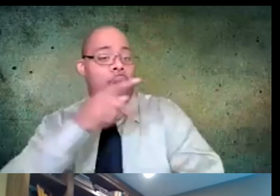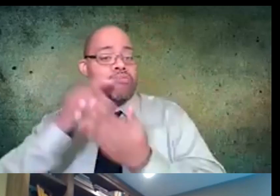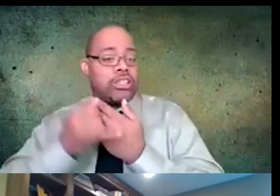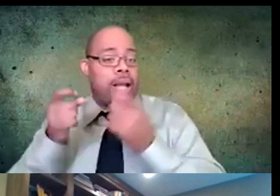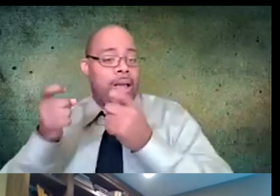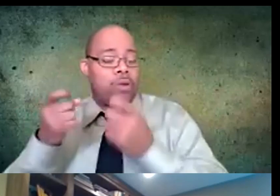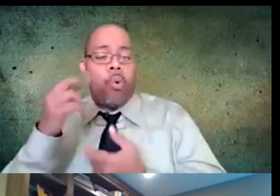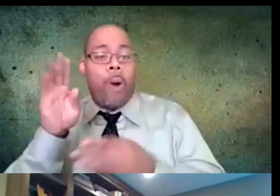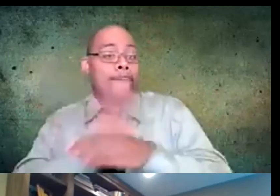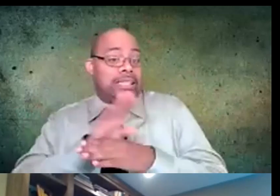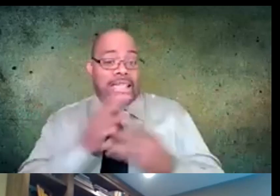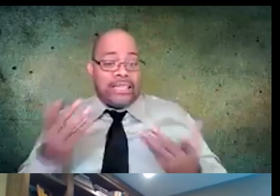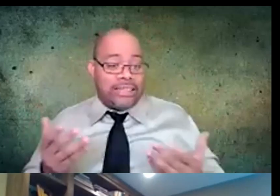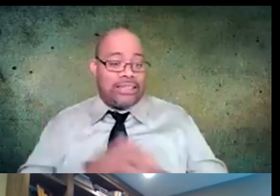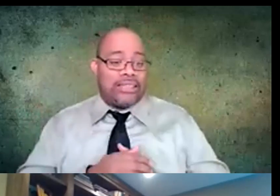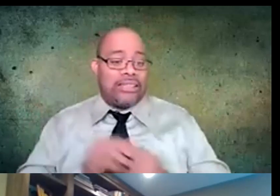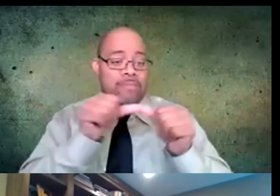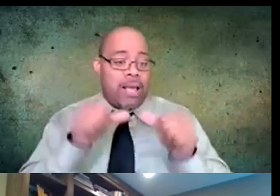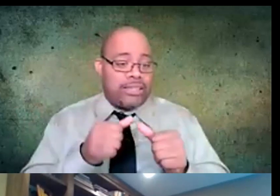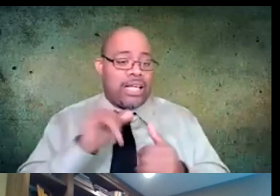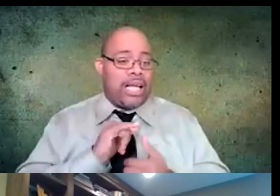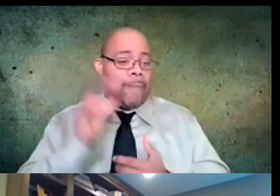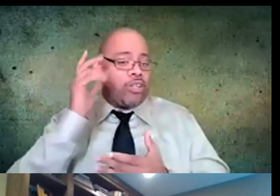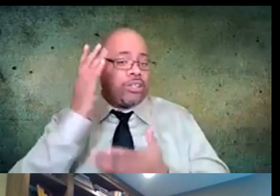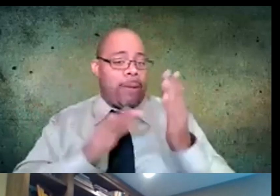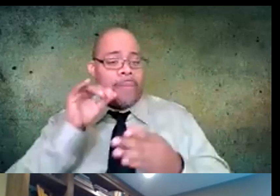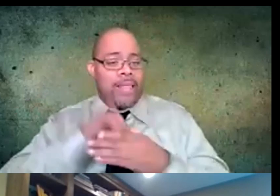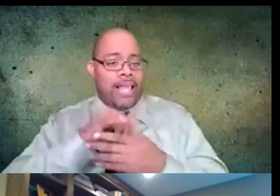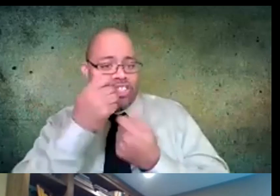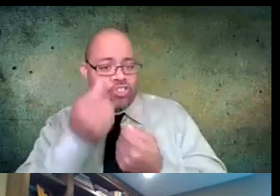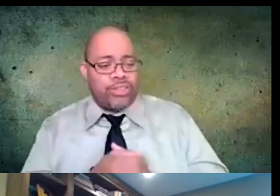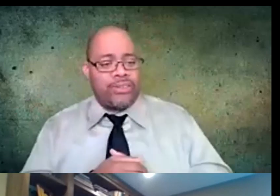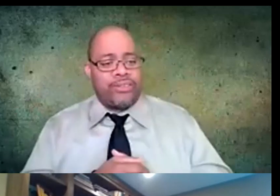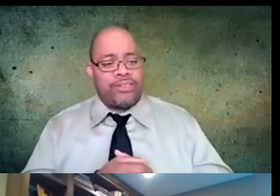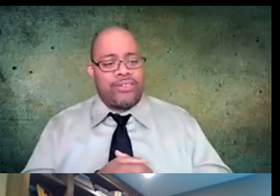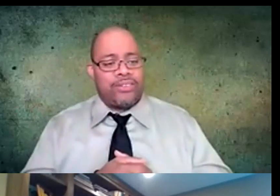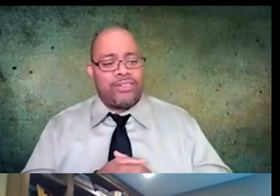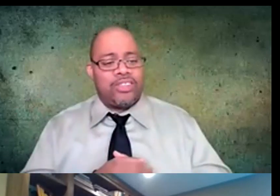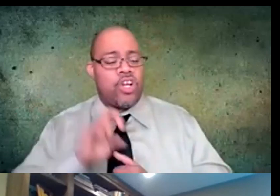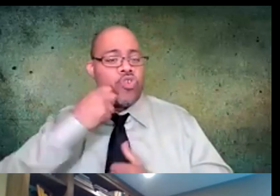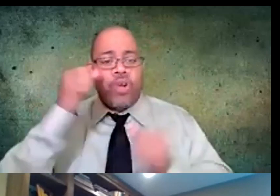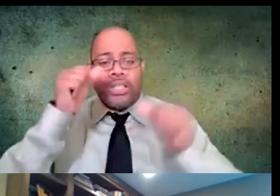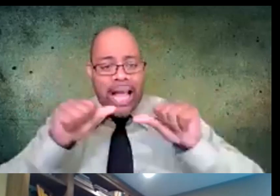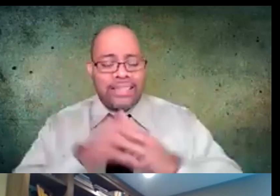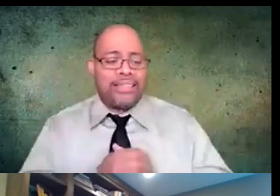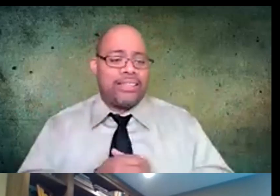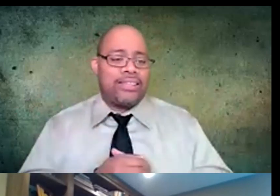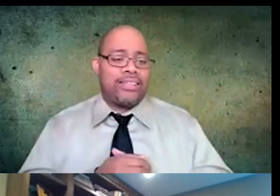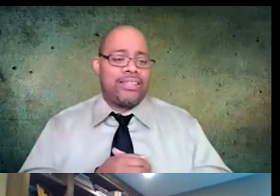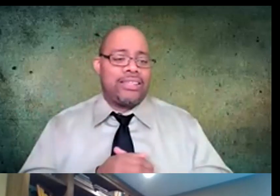or even business space, as I'm hearing some of the interest. Neuroscience is